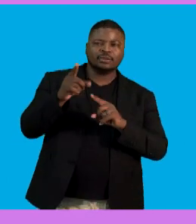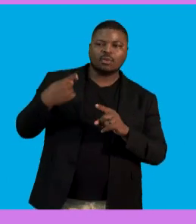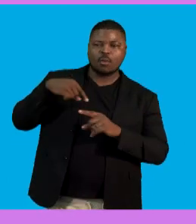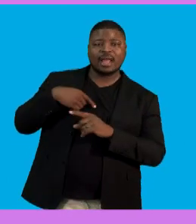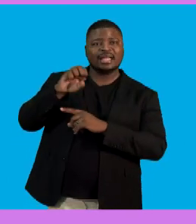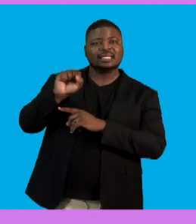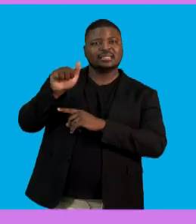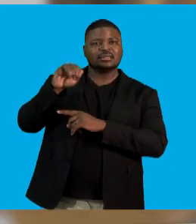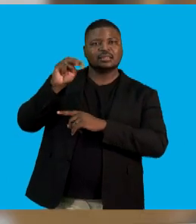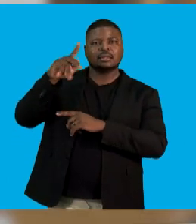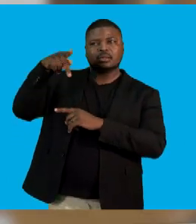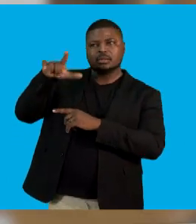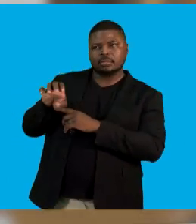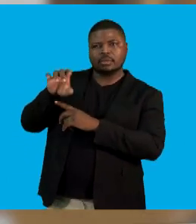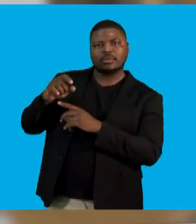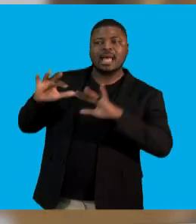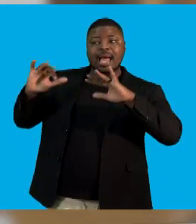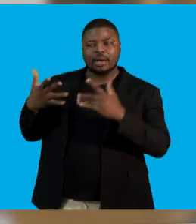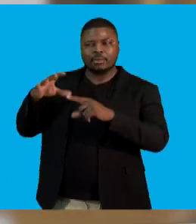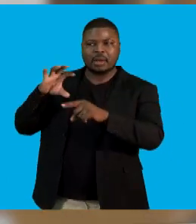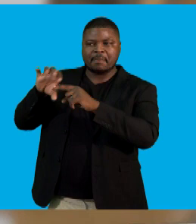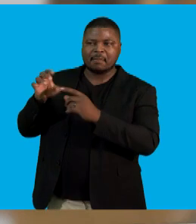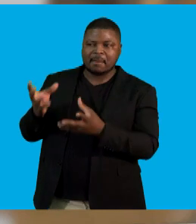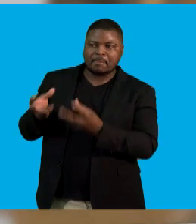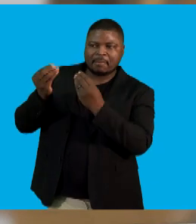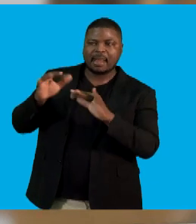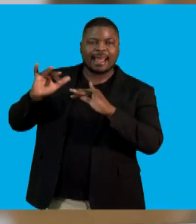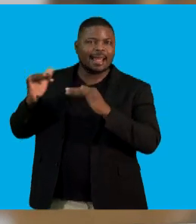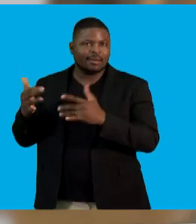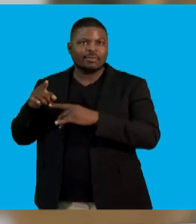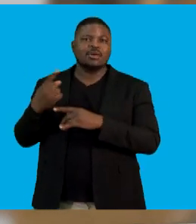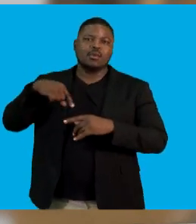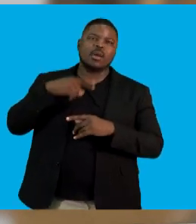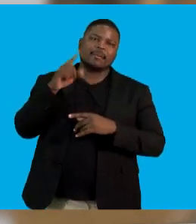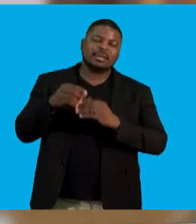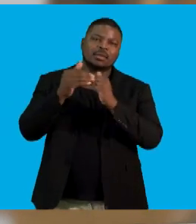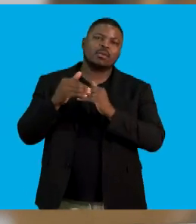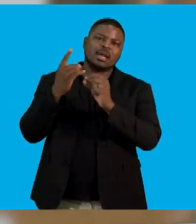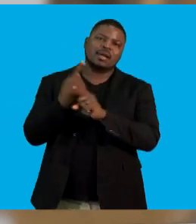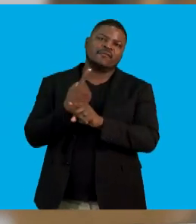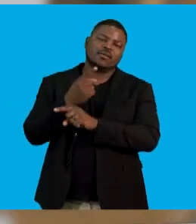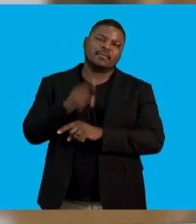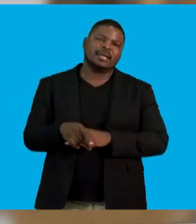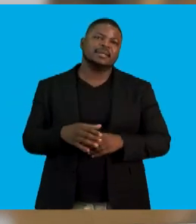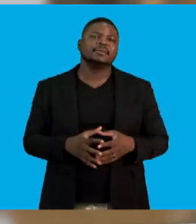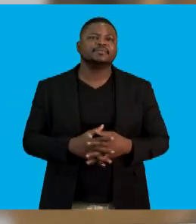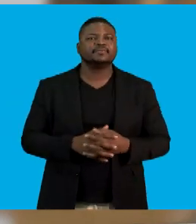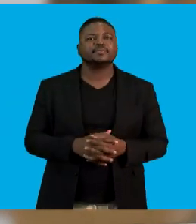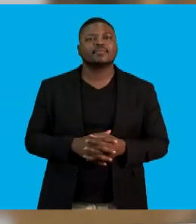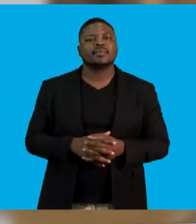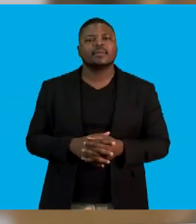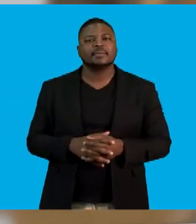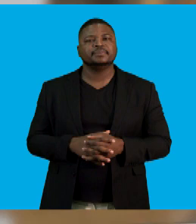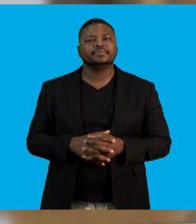pick a sample from the population? And that's often where we need to be very careful. Let's go to the next